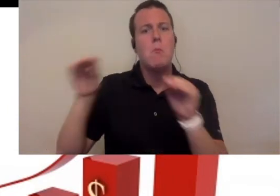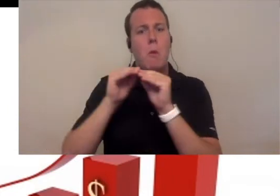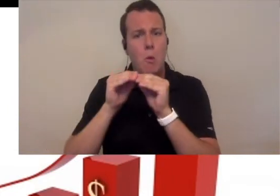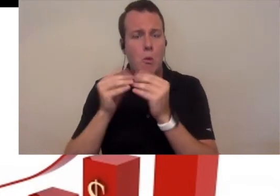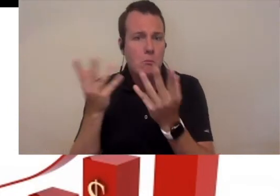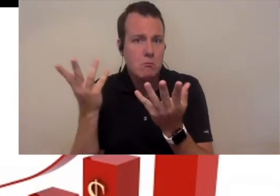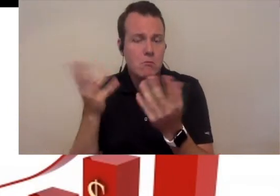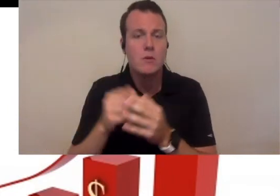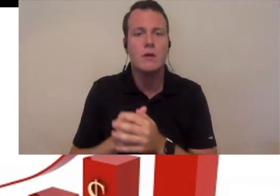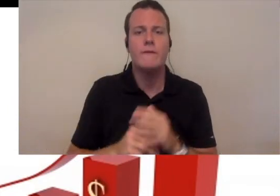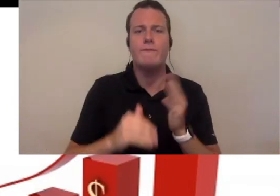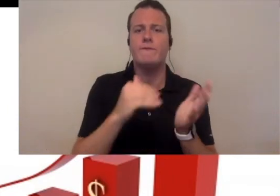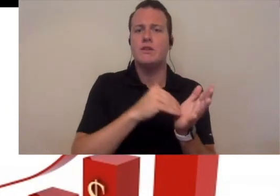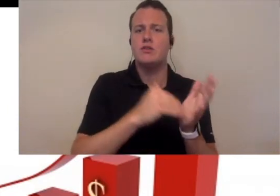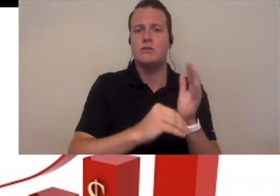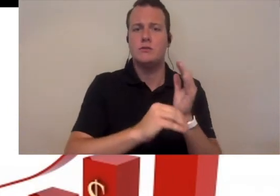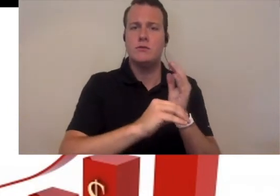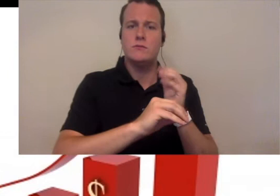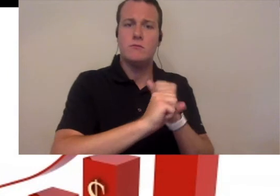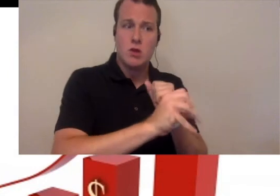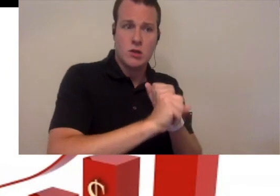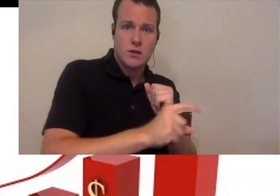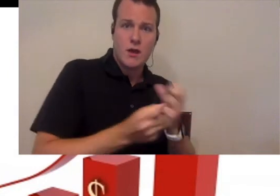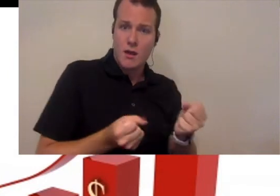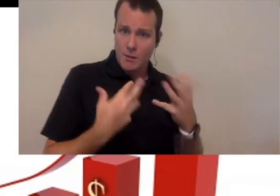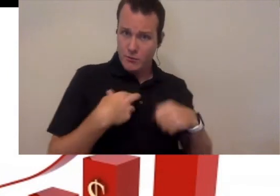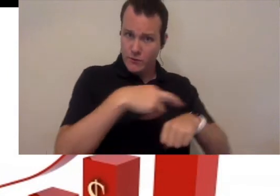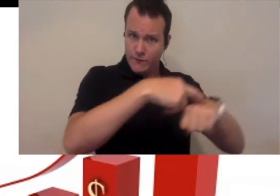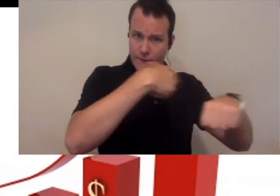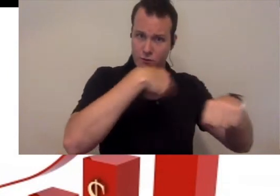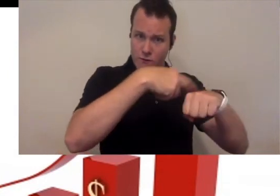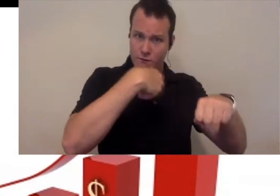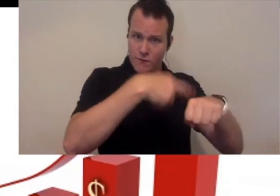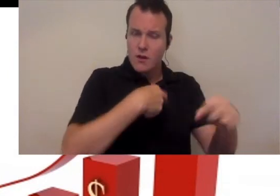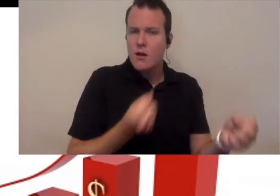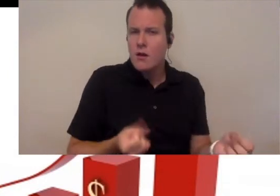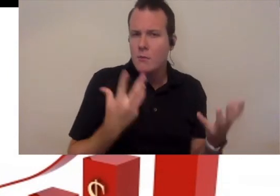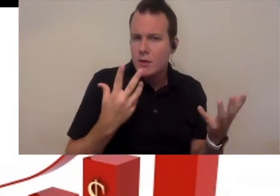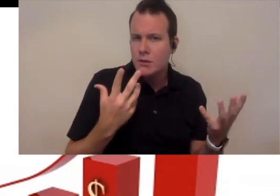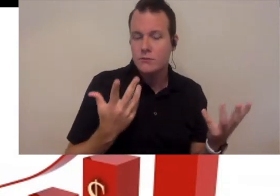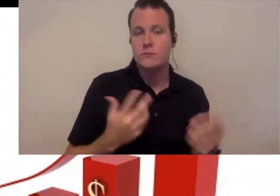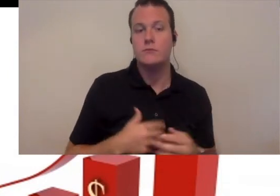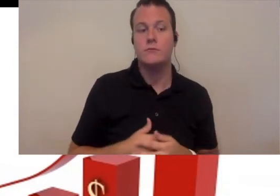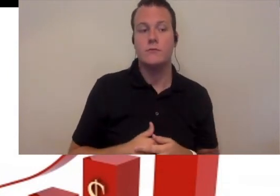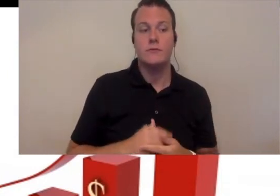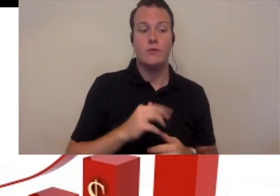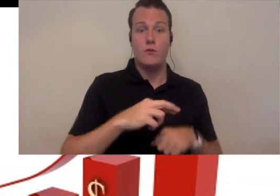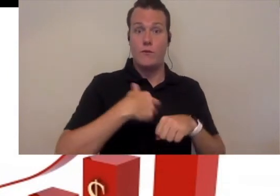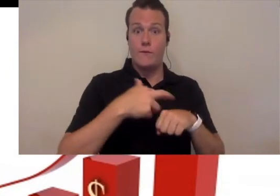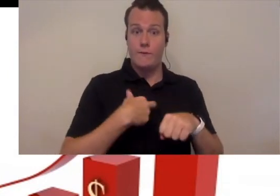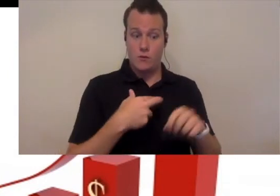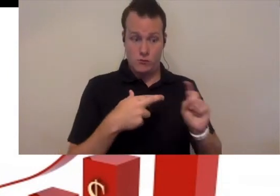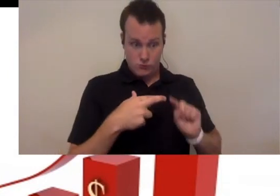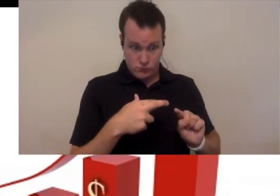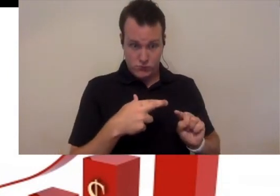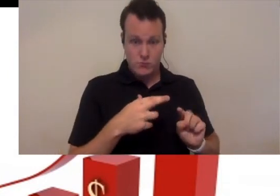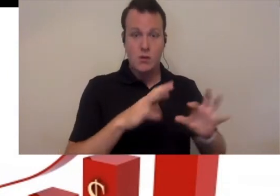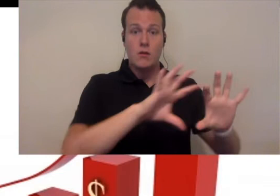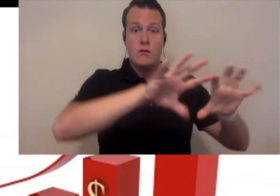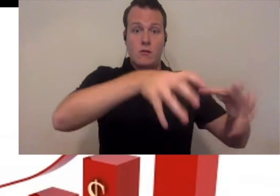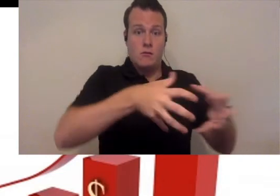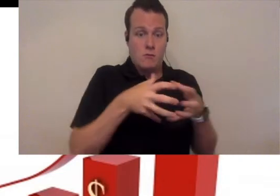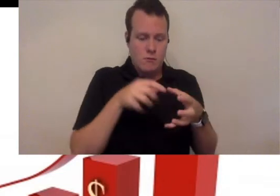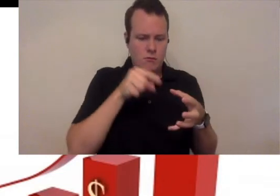in physician marketing, how many referrals will I receive out of that? And for those referrals, what